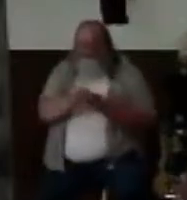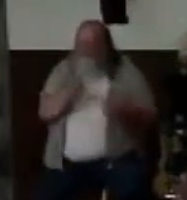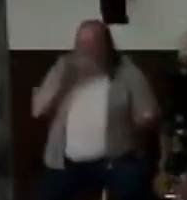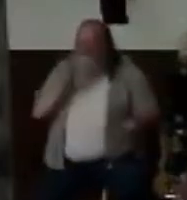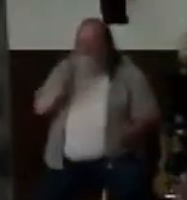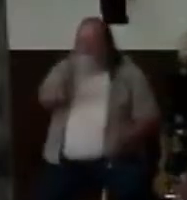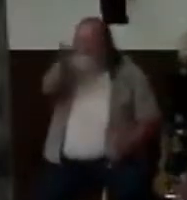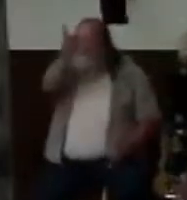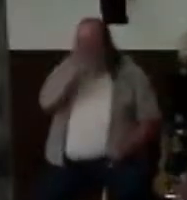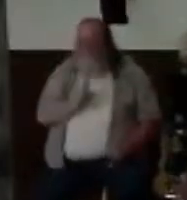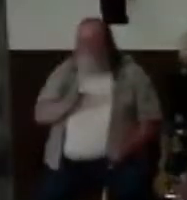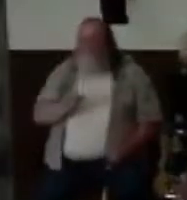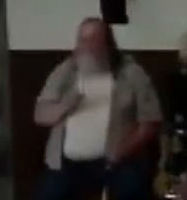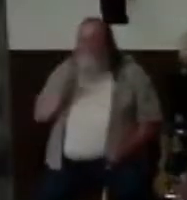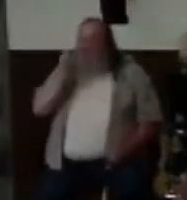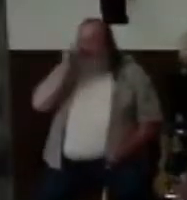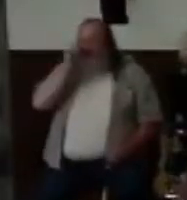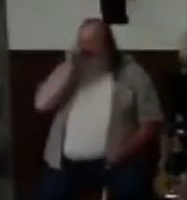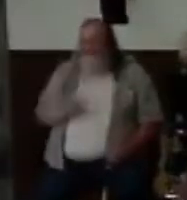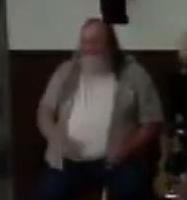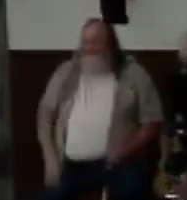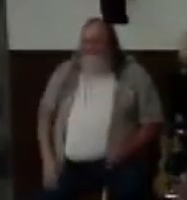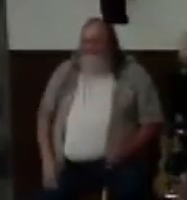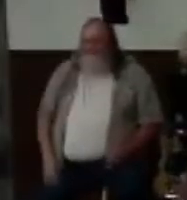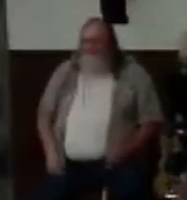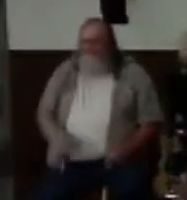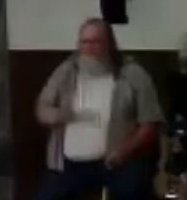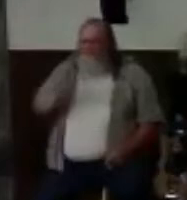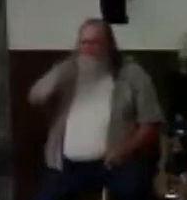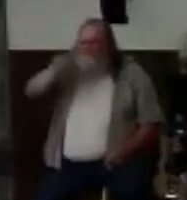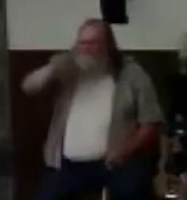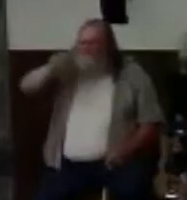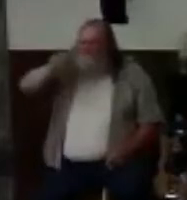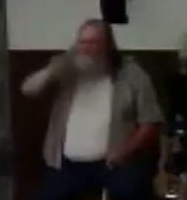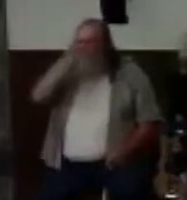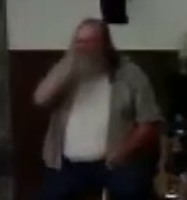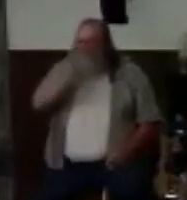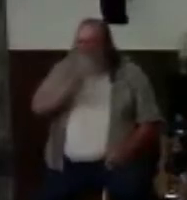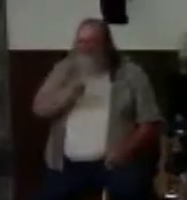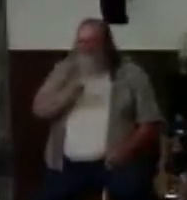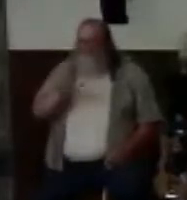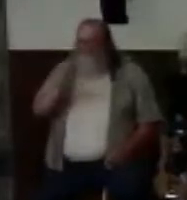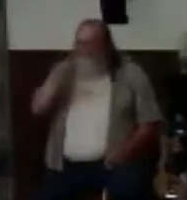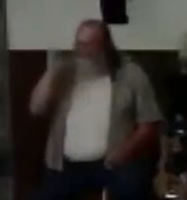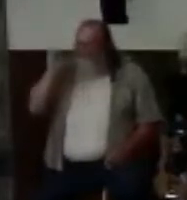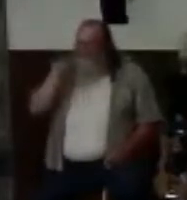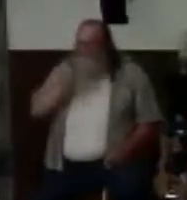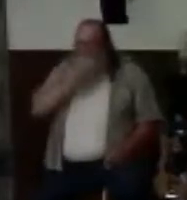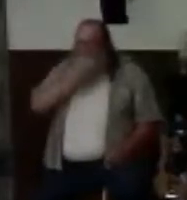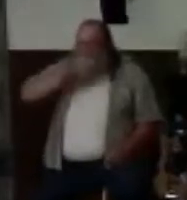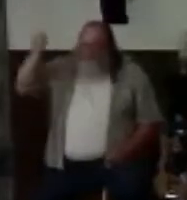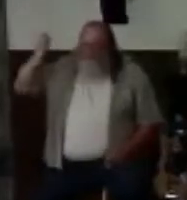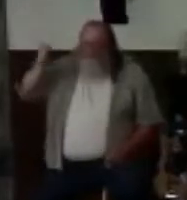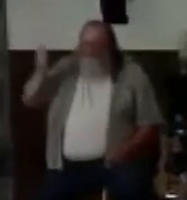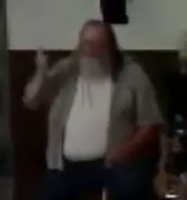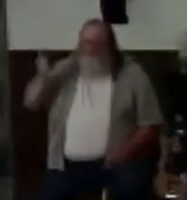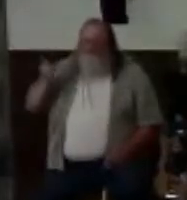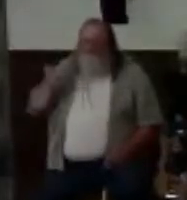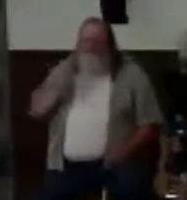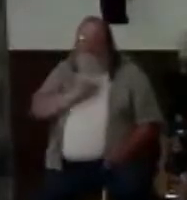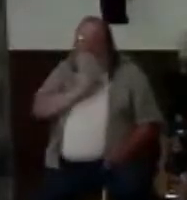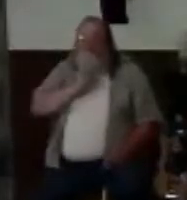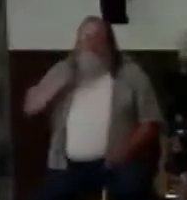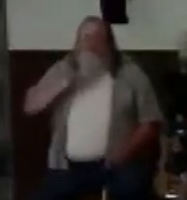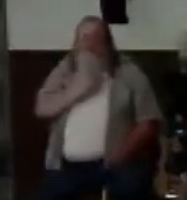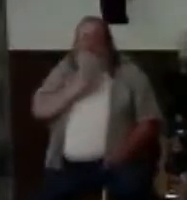were far greater than any tradition, but the priest had a responsibility. All